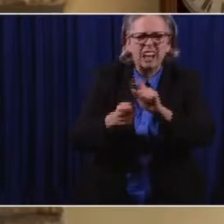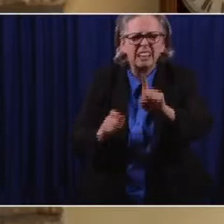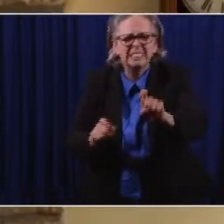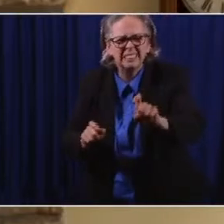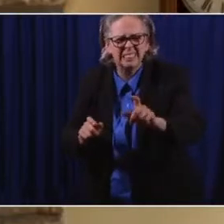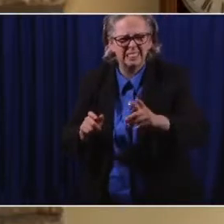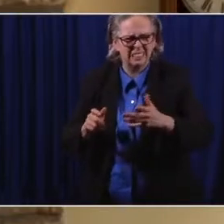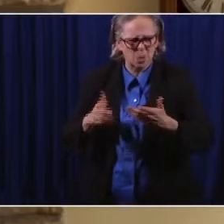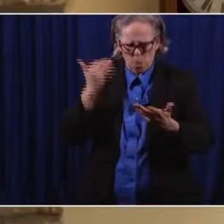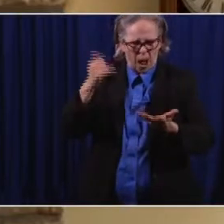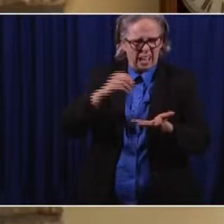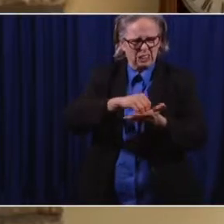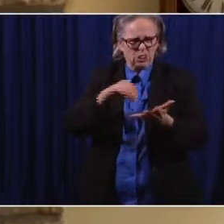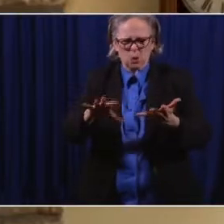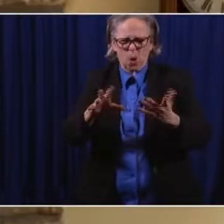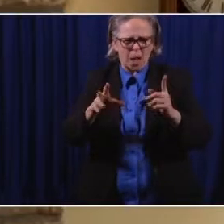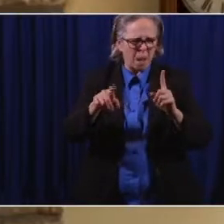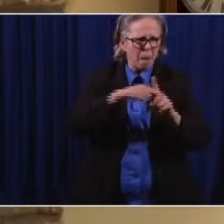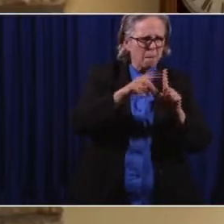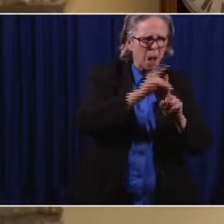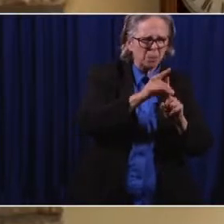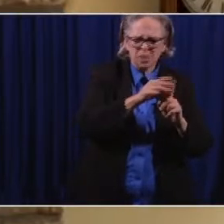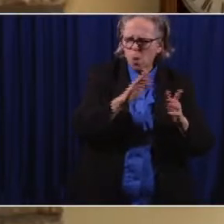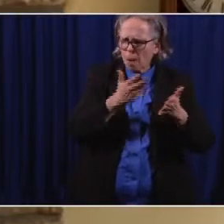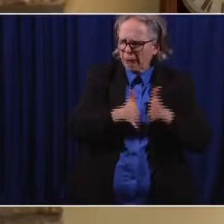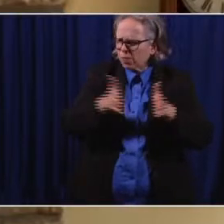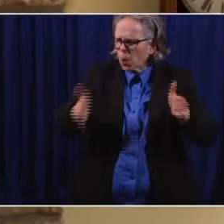another student and they're